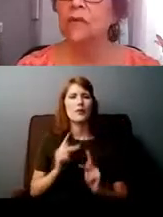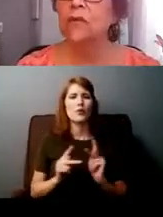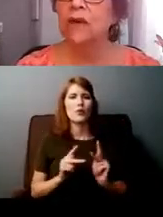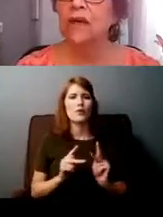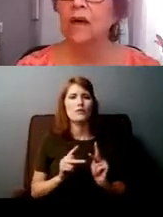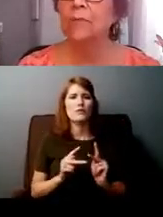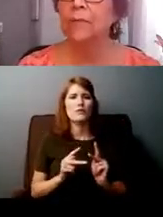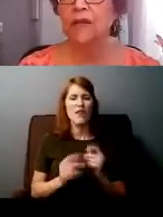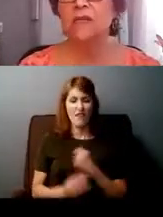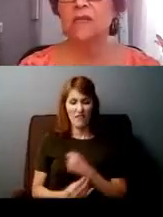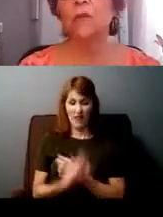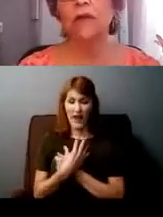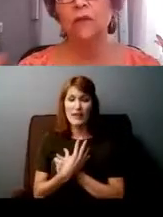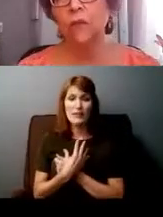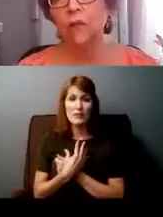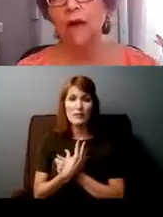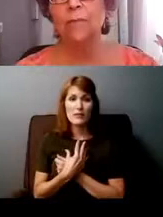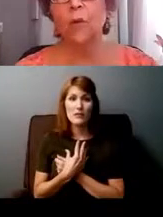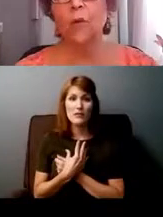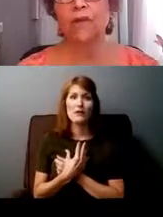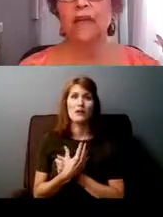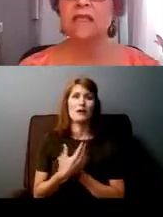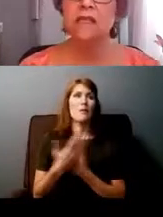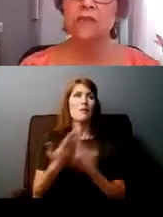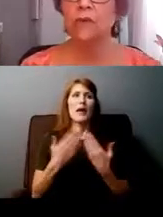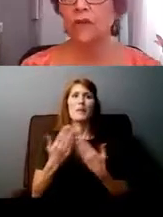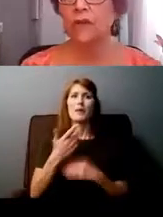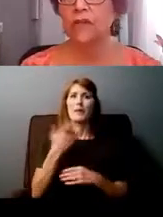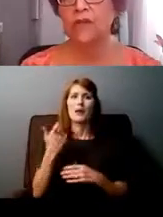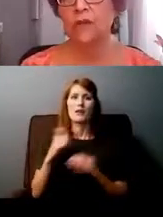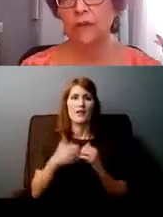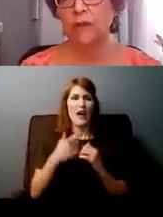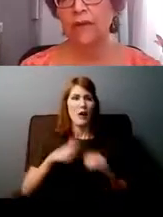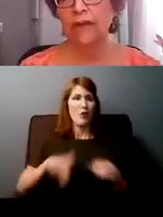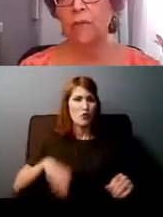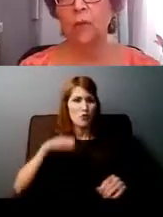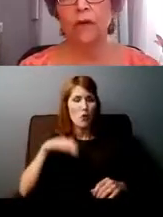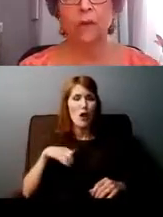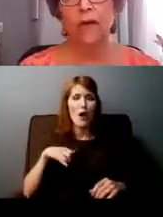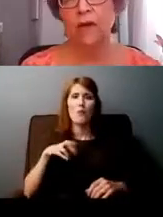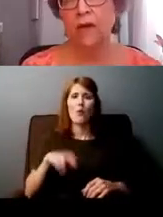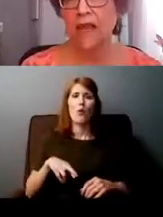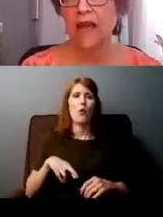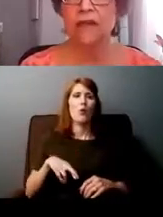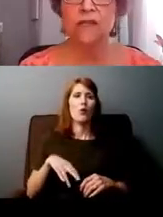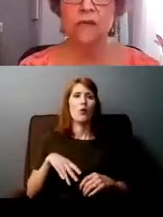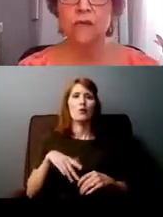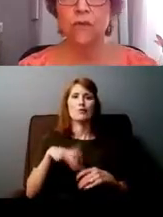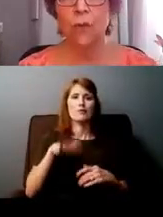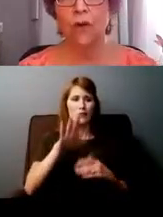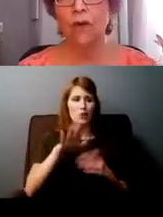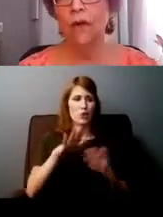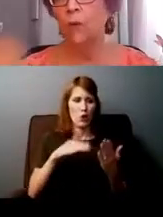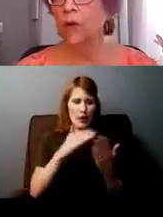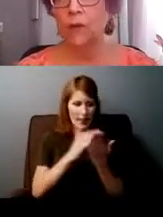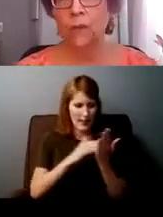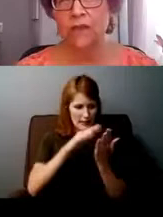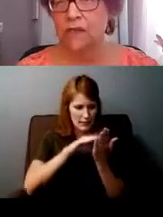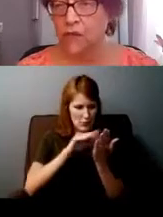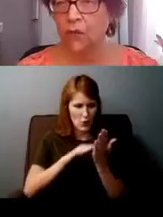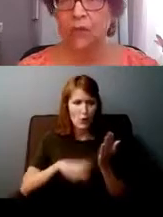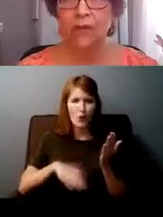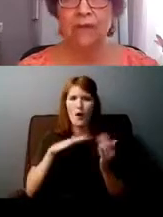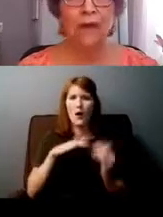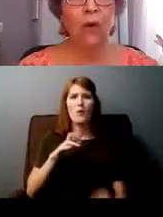affect you because of the way you grew up or the lessons you learned as you were growing up or your parents' attitudes or where you